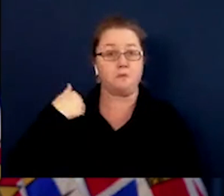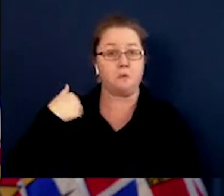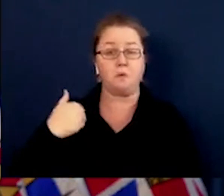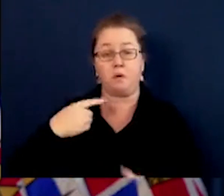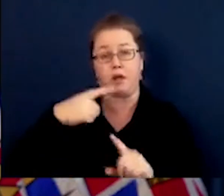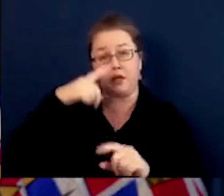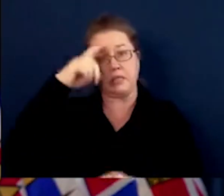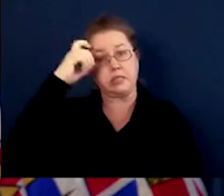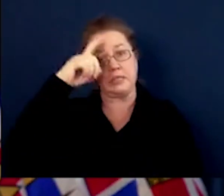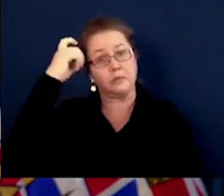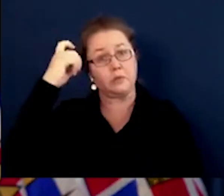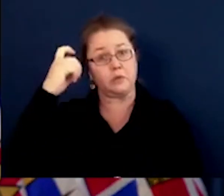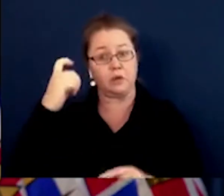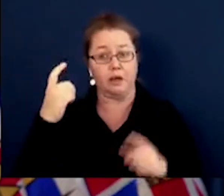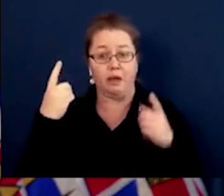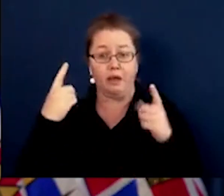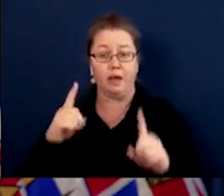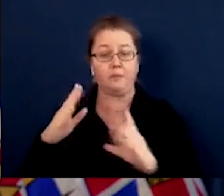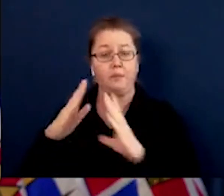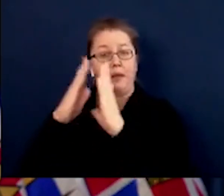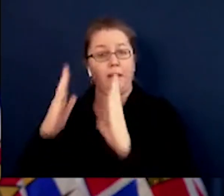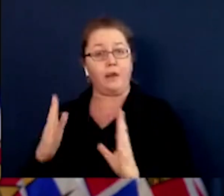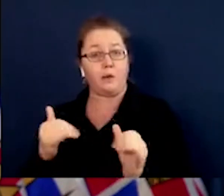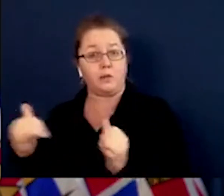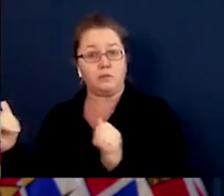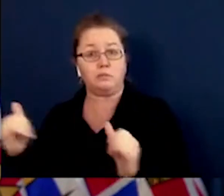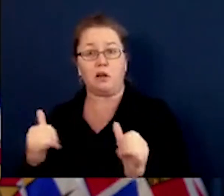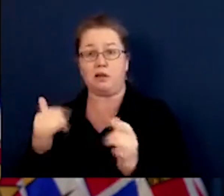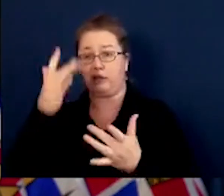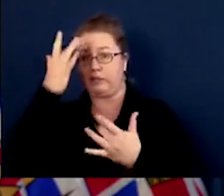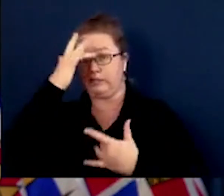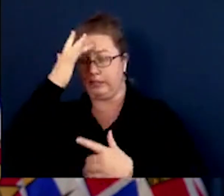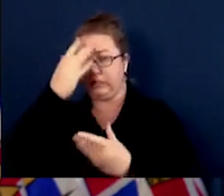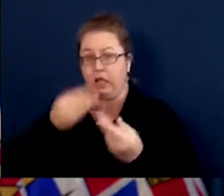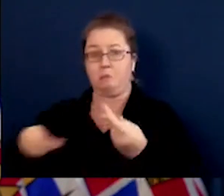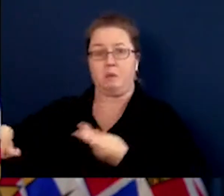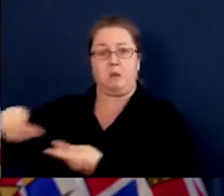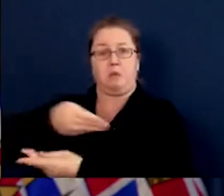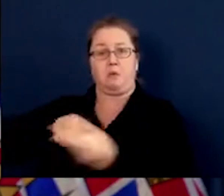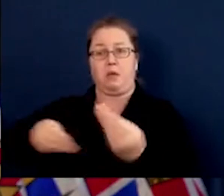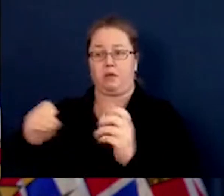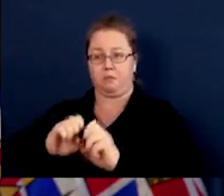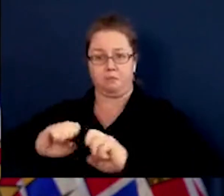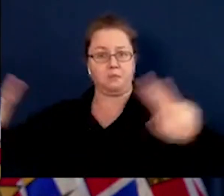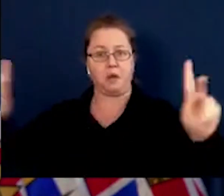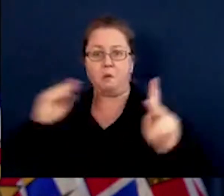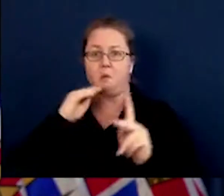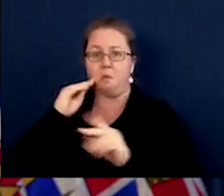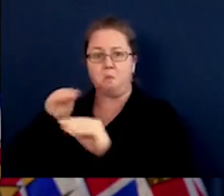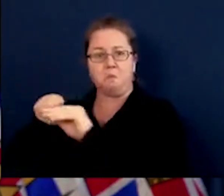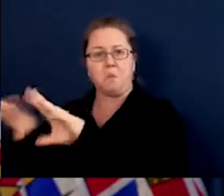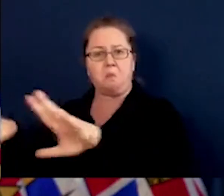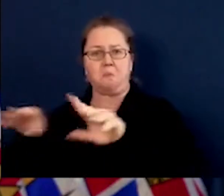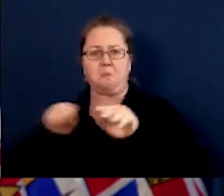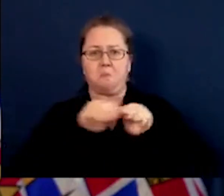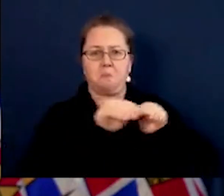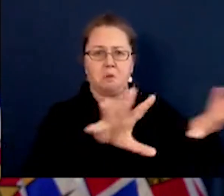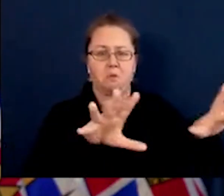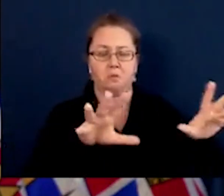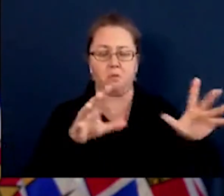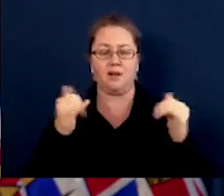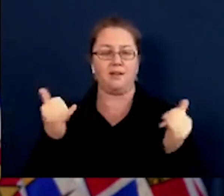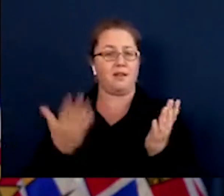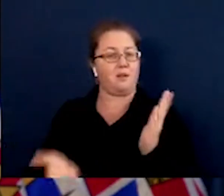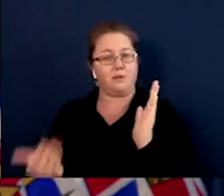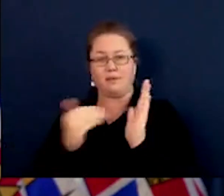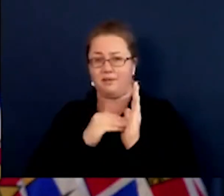with house parties and vacation rentals this summer, particularly in the interior. And now we're seeing it with these family celebrations